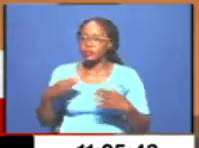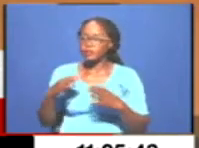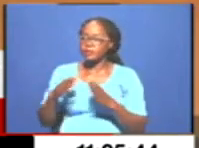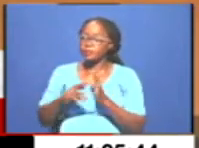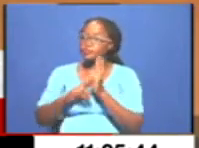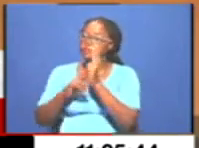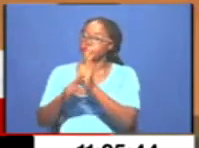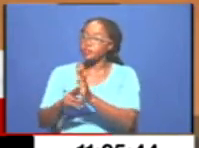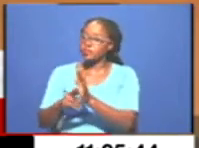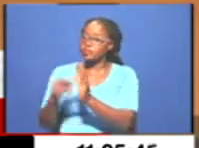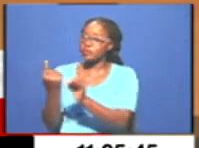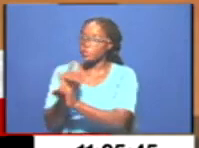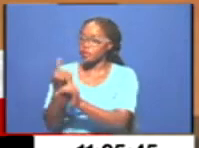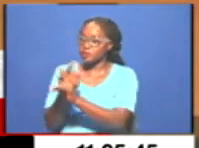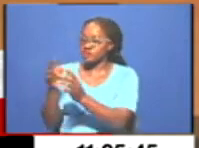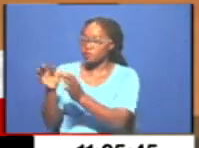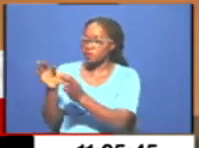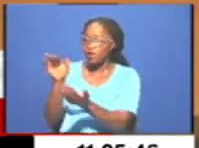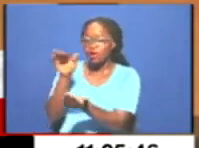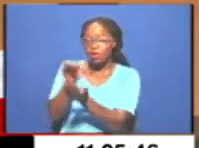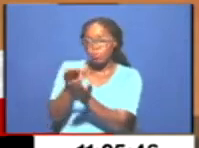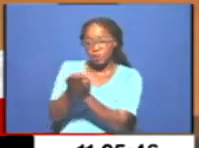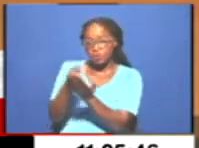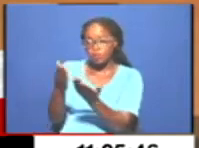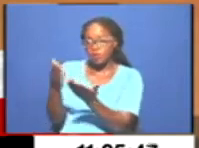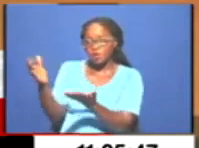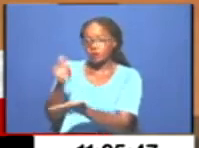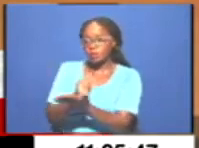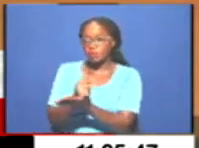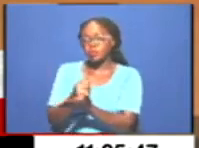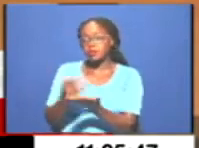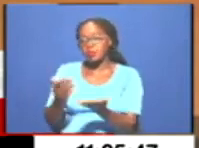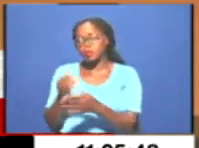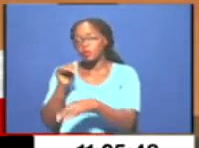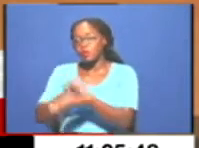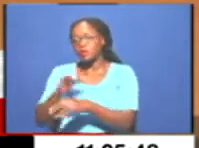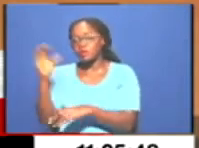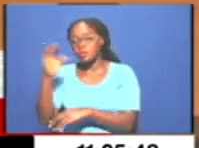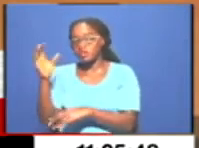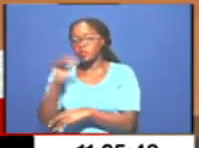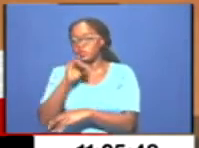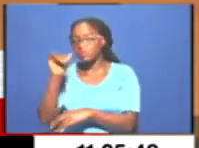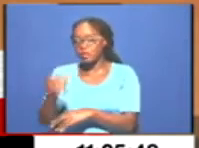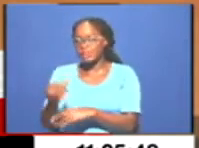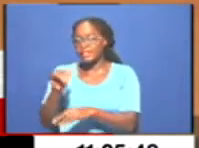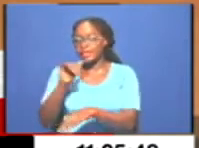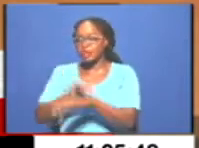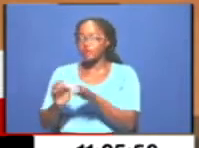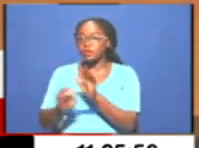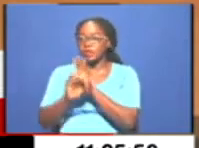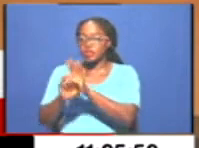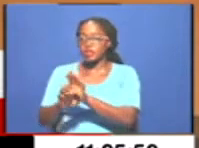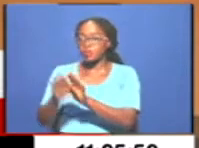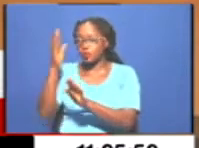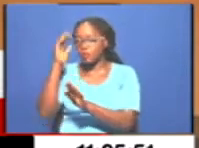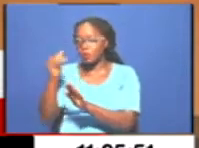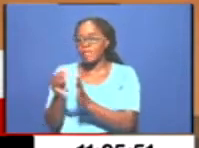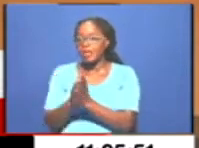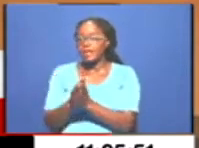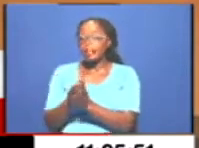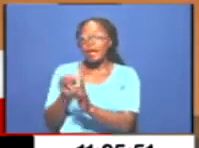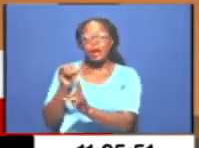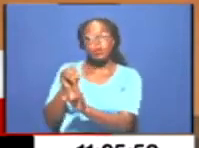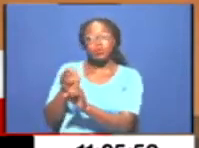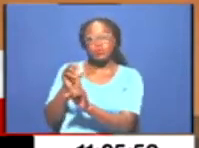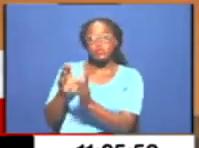to different corporates to be employed, or to just be good citizens so they can set an example, because they are role models of thousands of